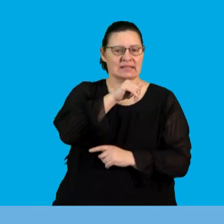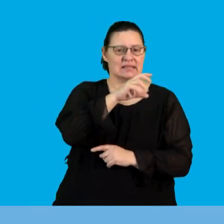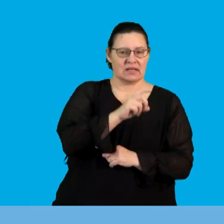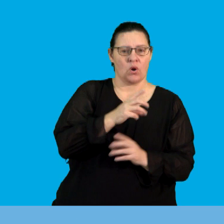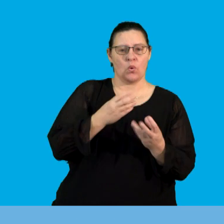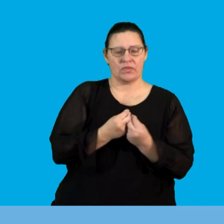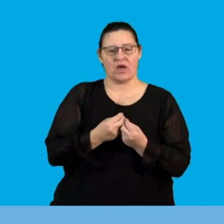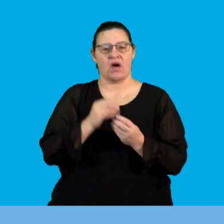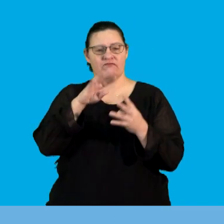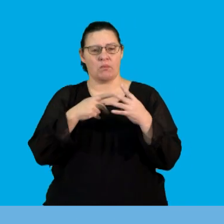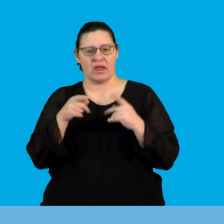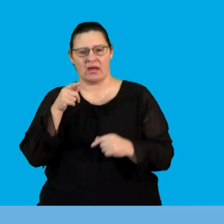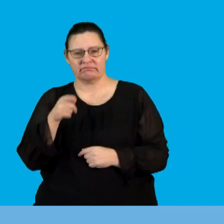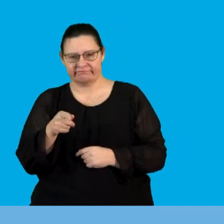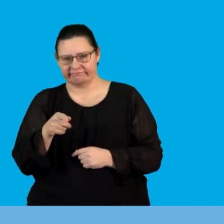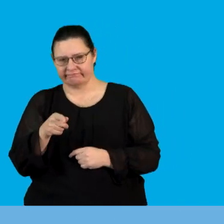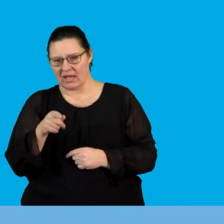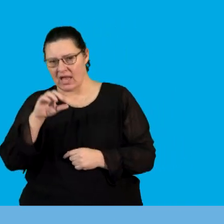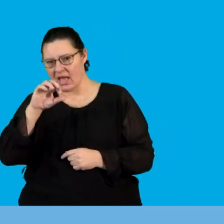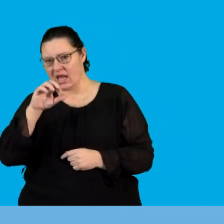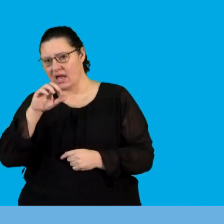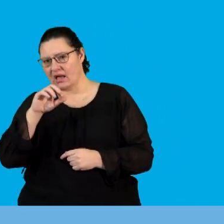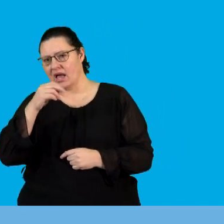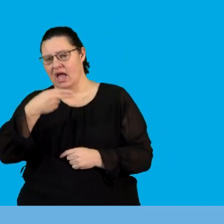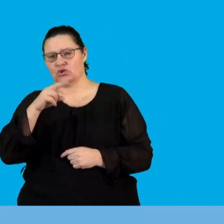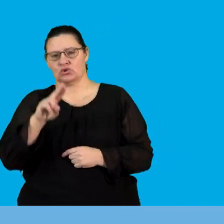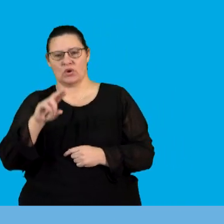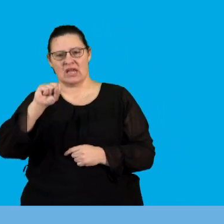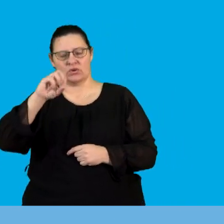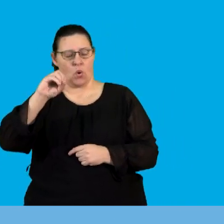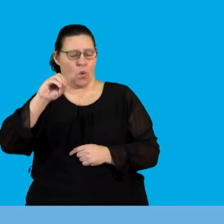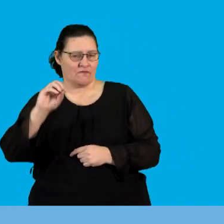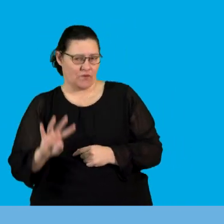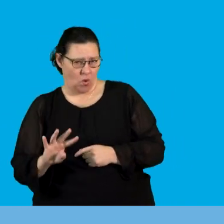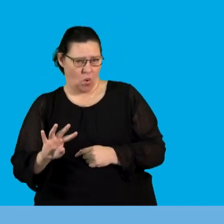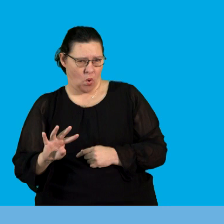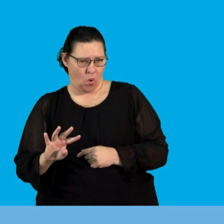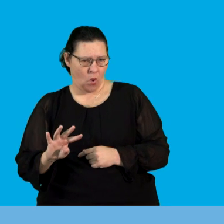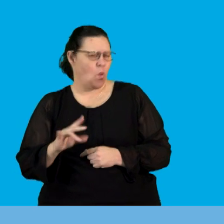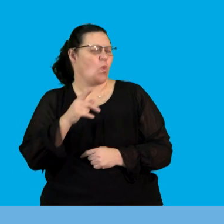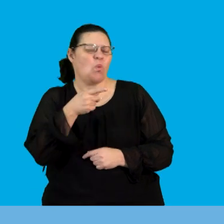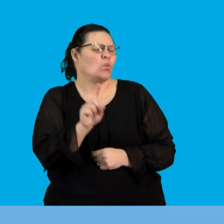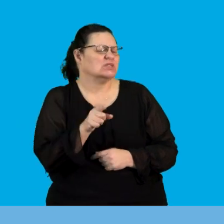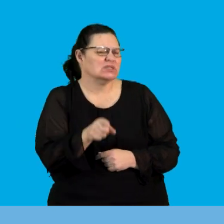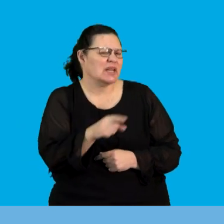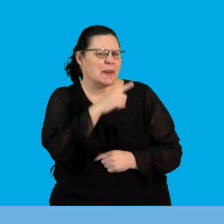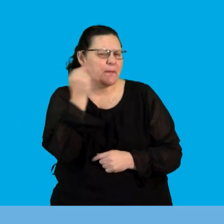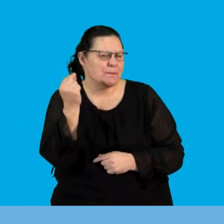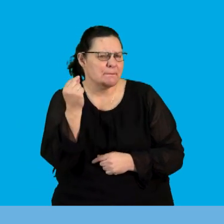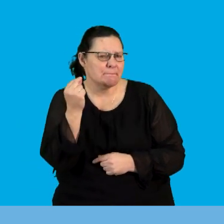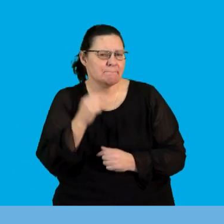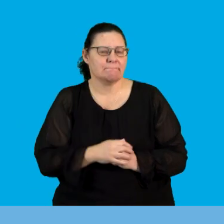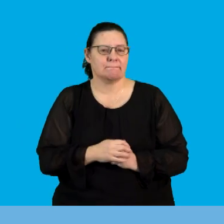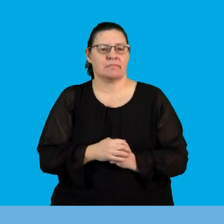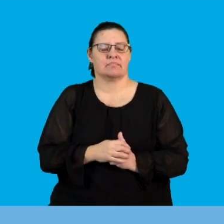formula H2SO4 is. So this particular substance is a strong one of the strong acids, and its name